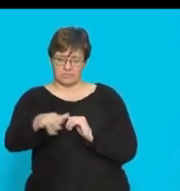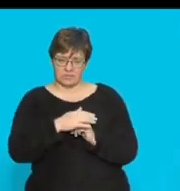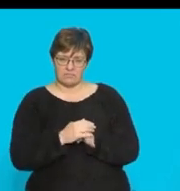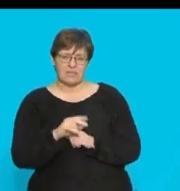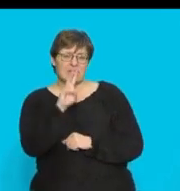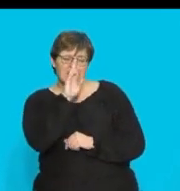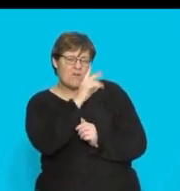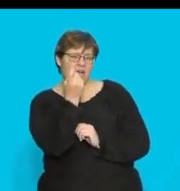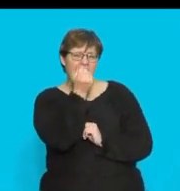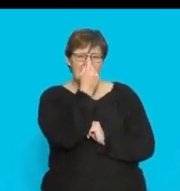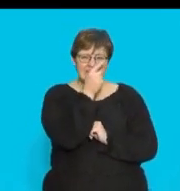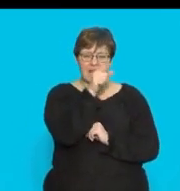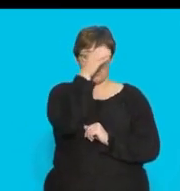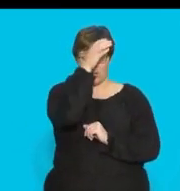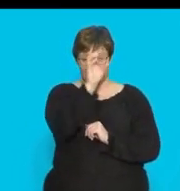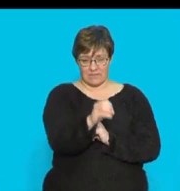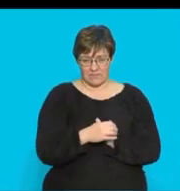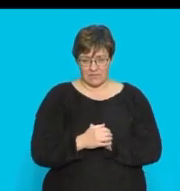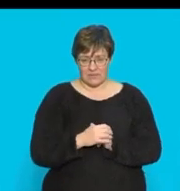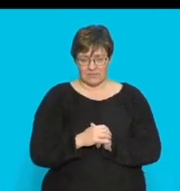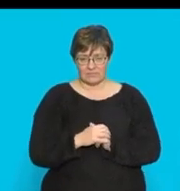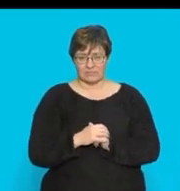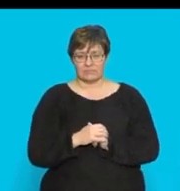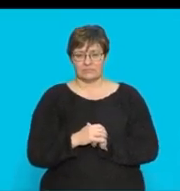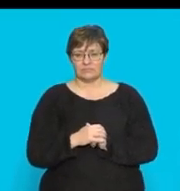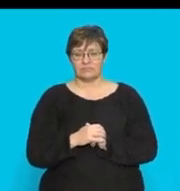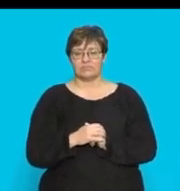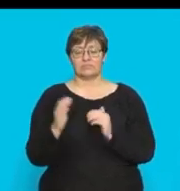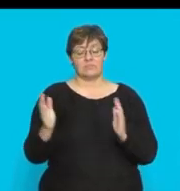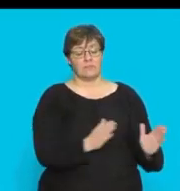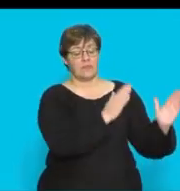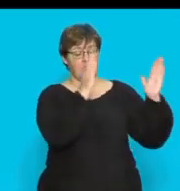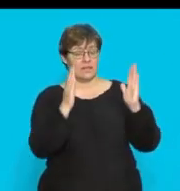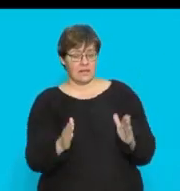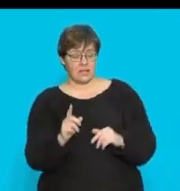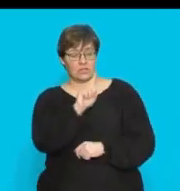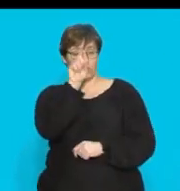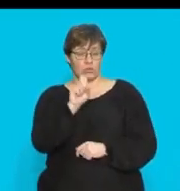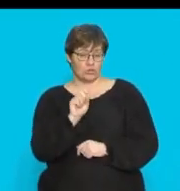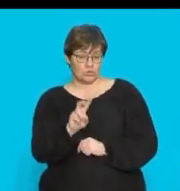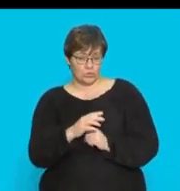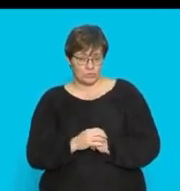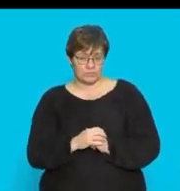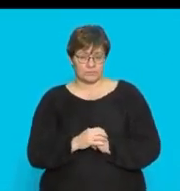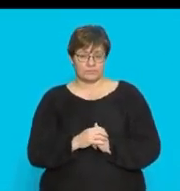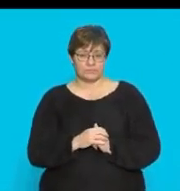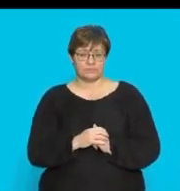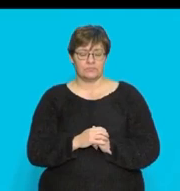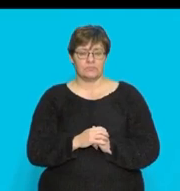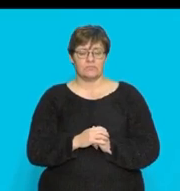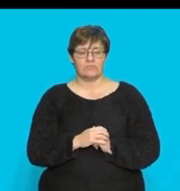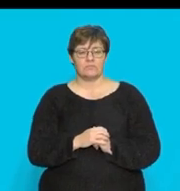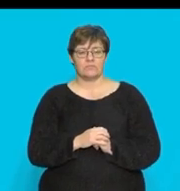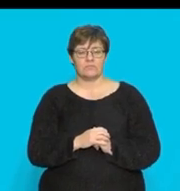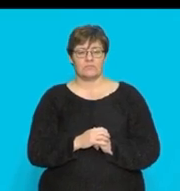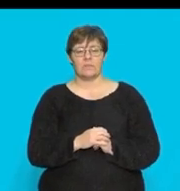you can understand that concept. Okay, the next concept, the next question we're going to look at is